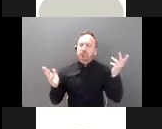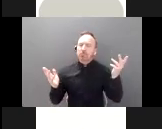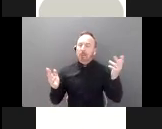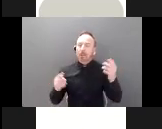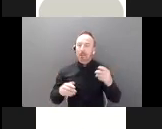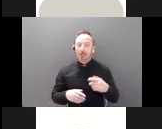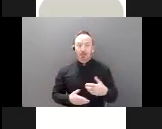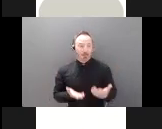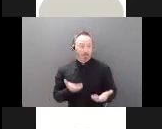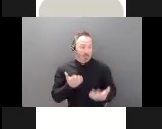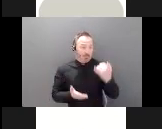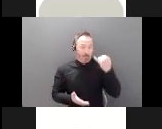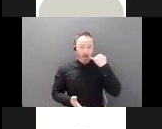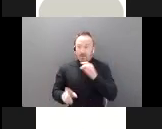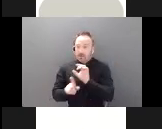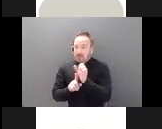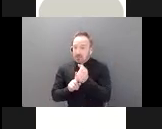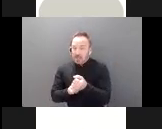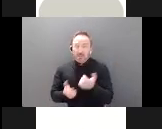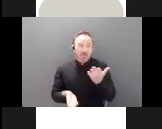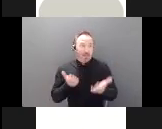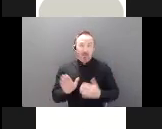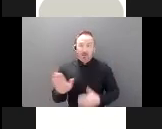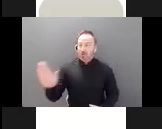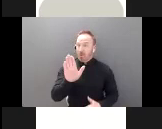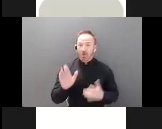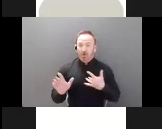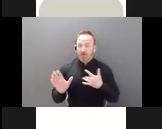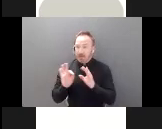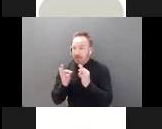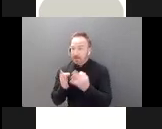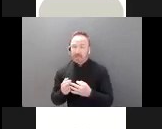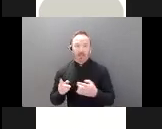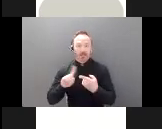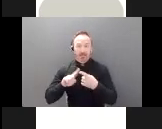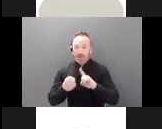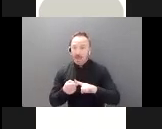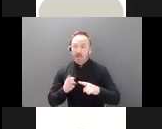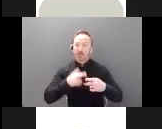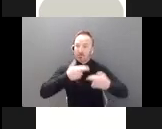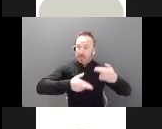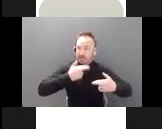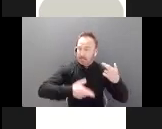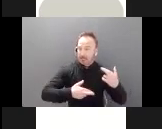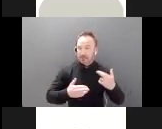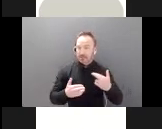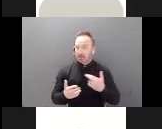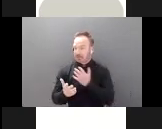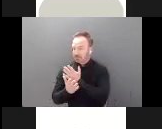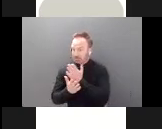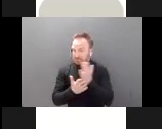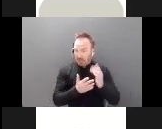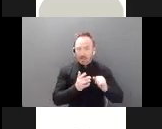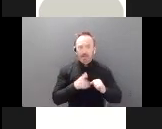case or you're thinking of something in your own family or one of your friends or relatives, we have to think about, okay, when would